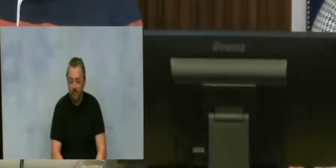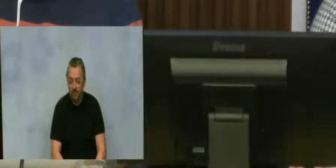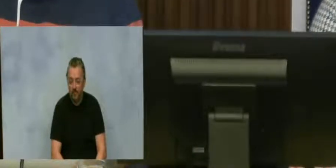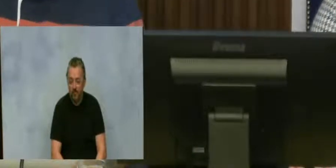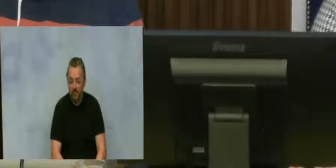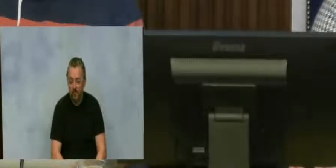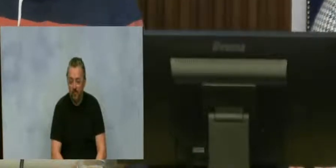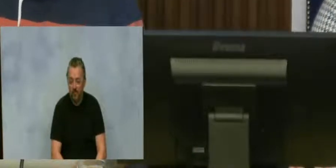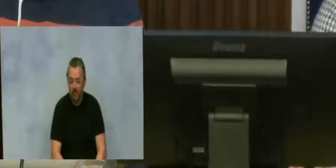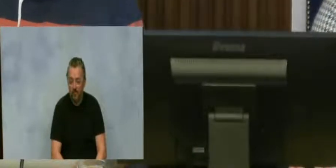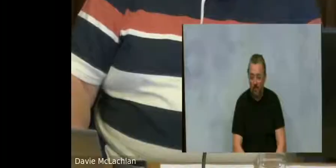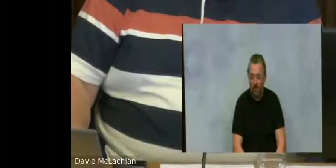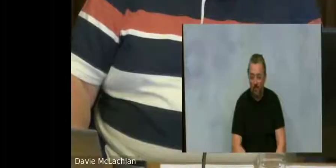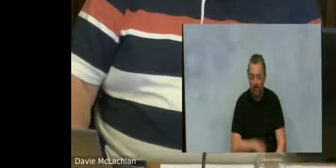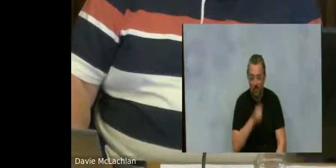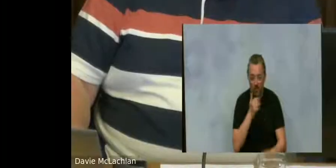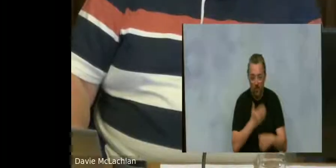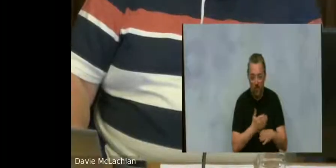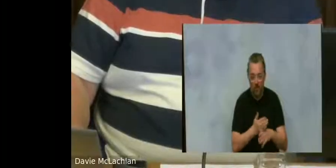Andrew, it's not working.